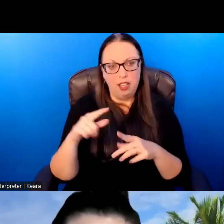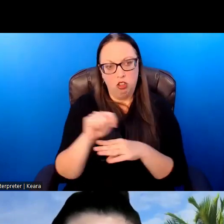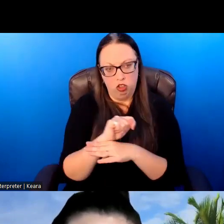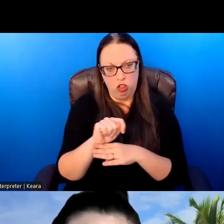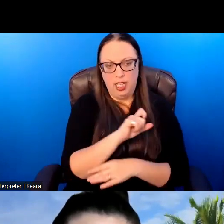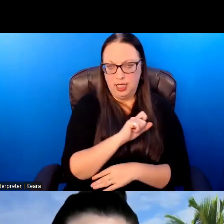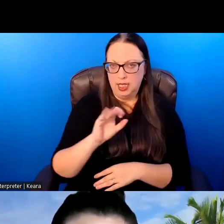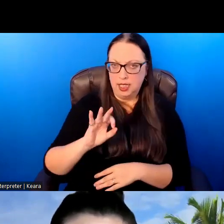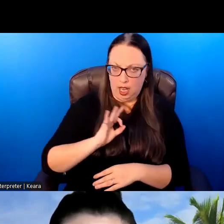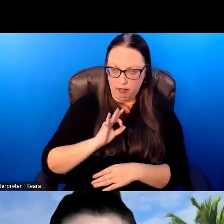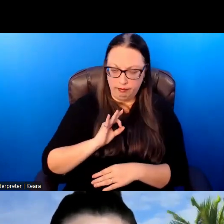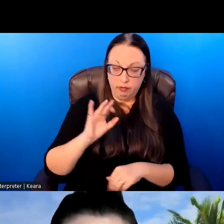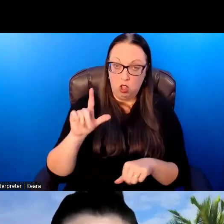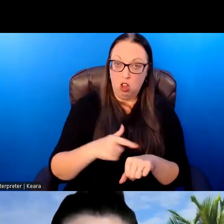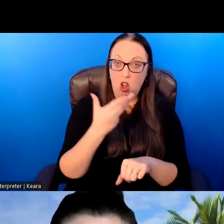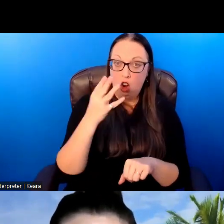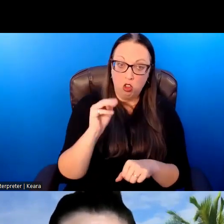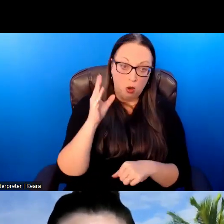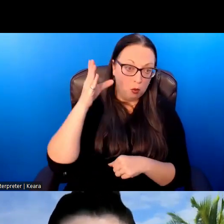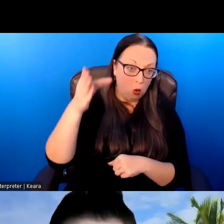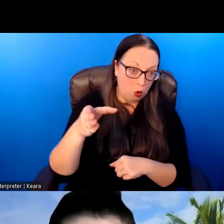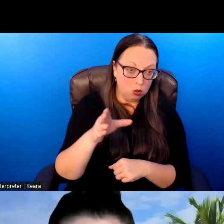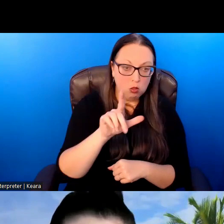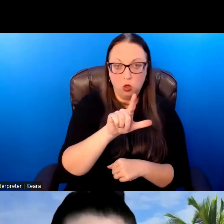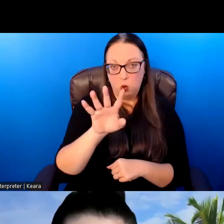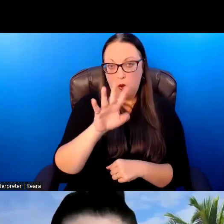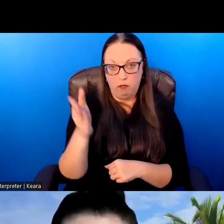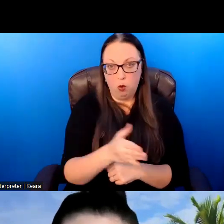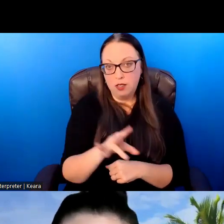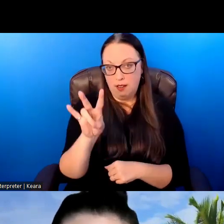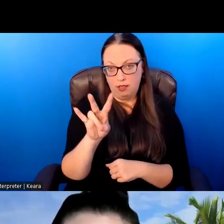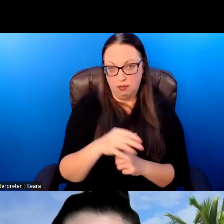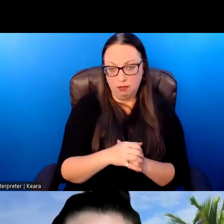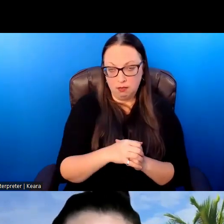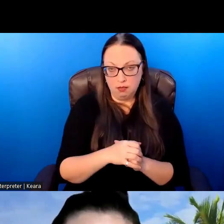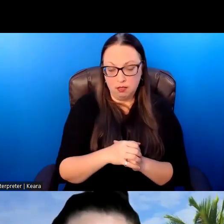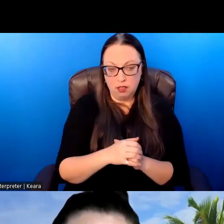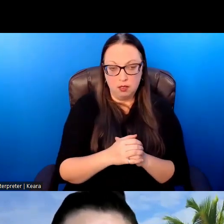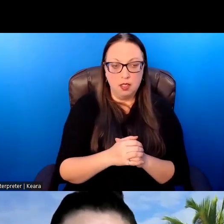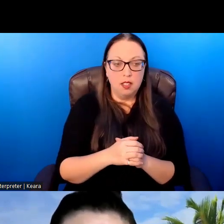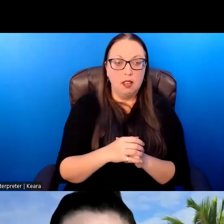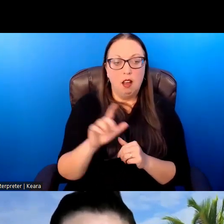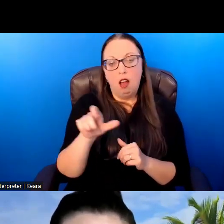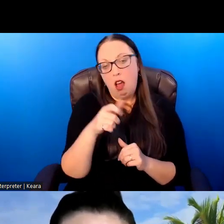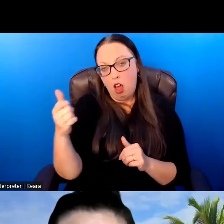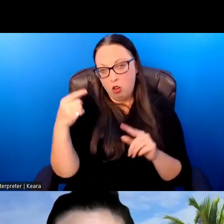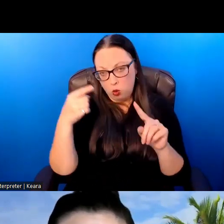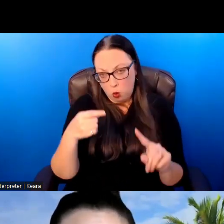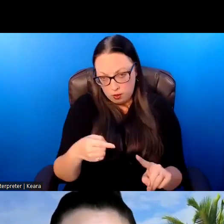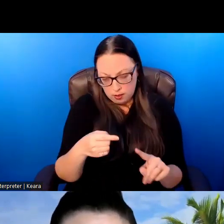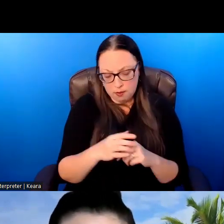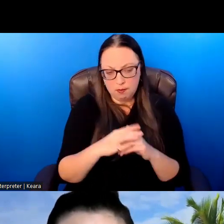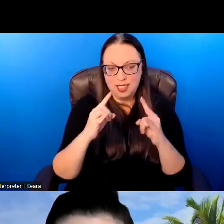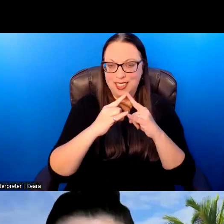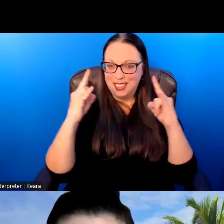staff. Long-term goals of that line is to go 24/7. And then some other goals that we have is to get